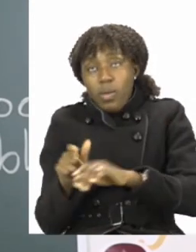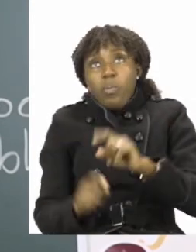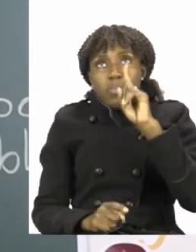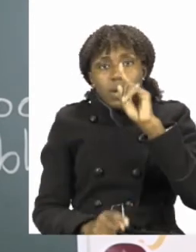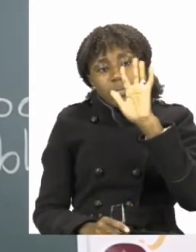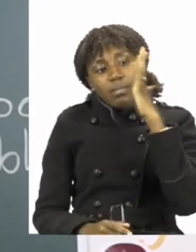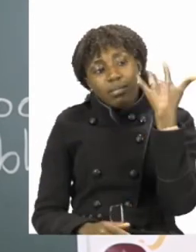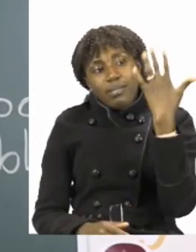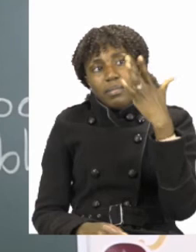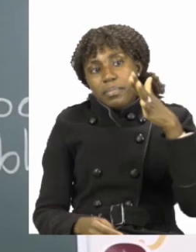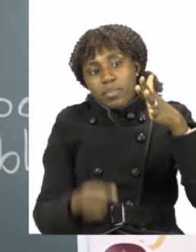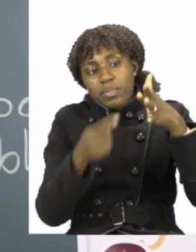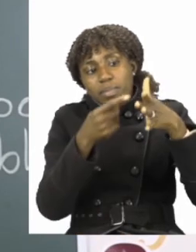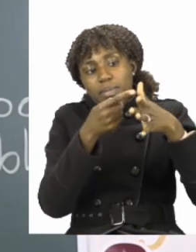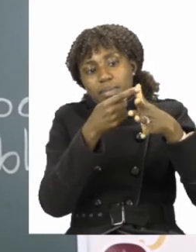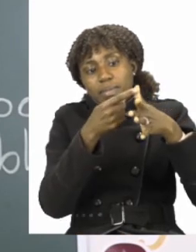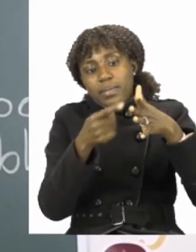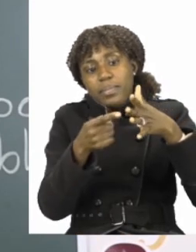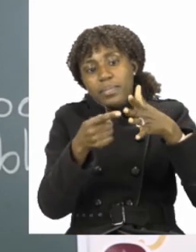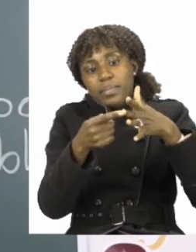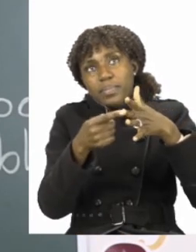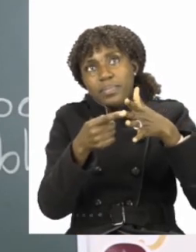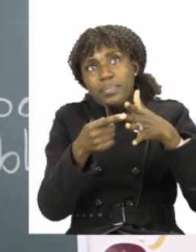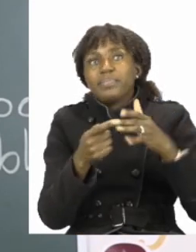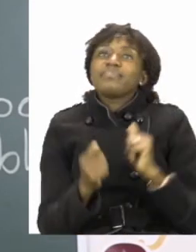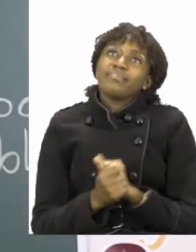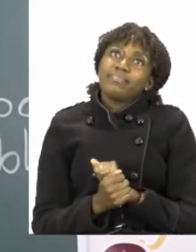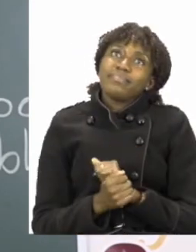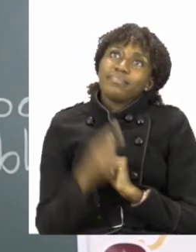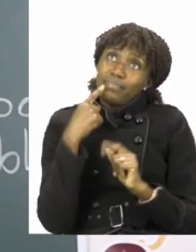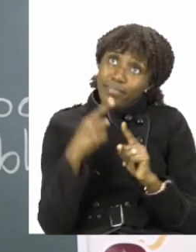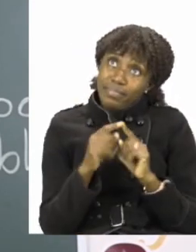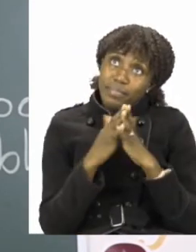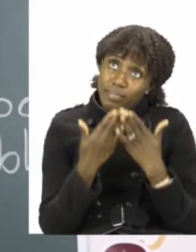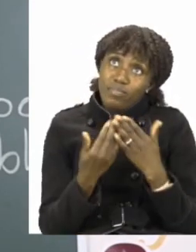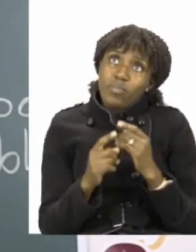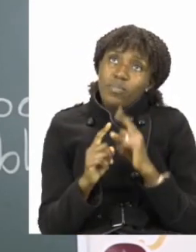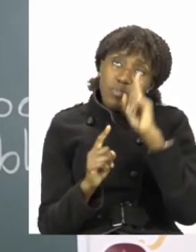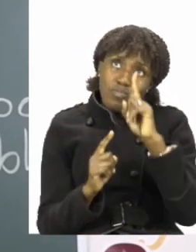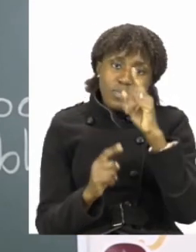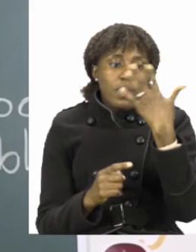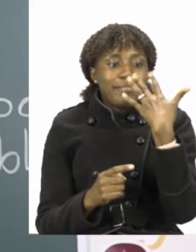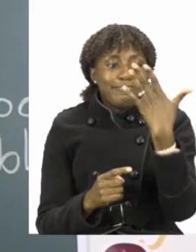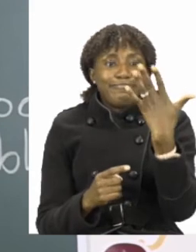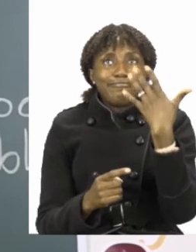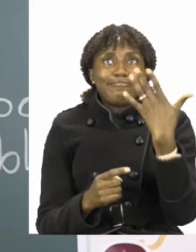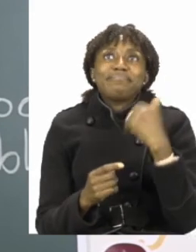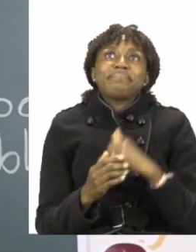hand span. So I'm going to say my book is 1 hand